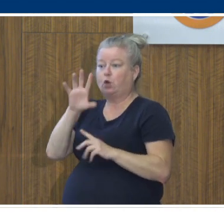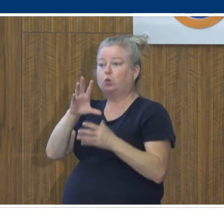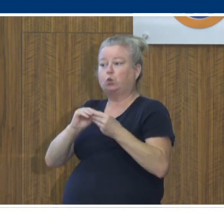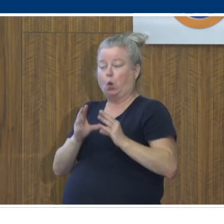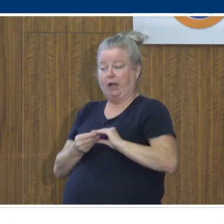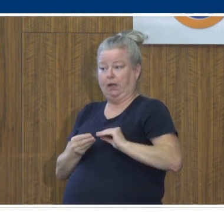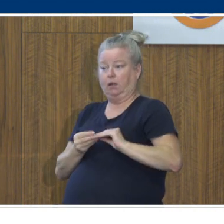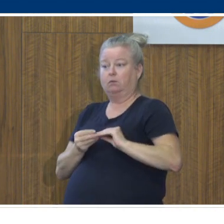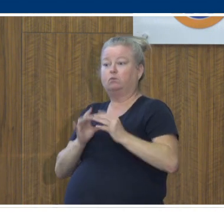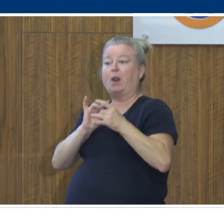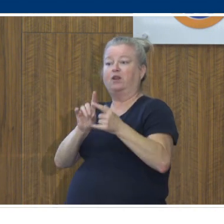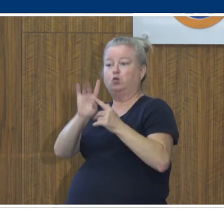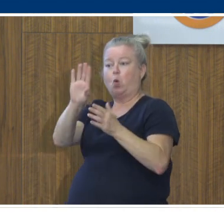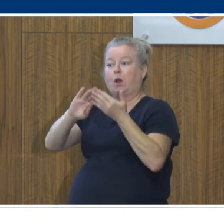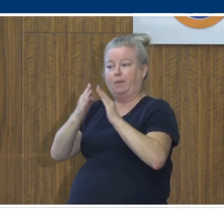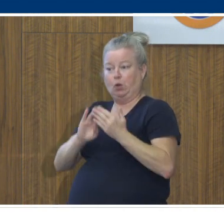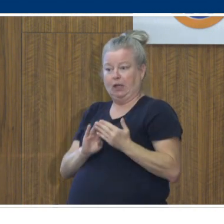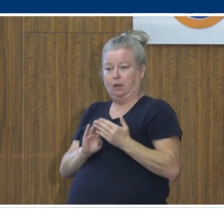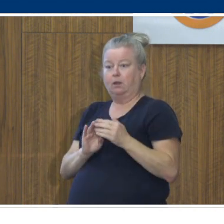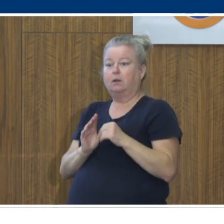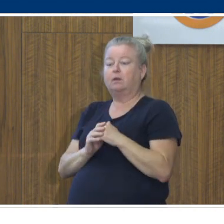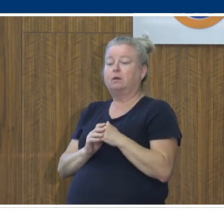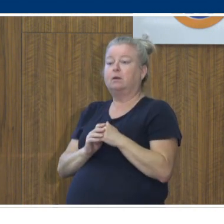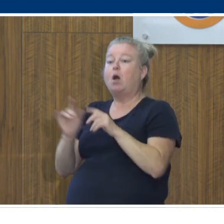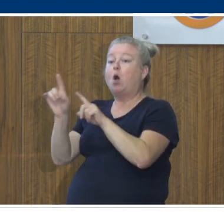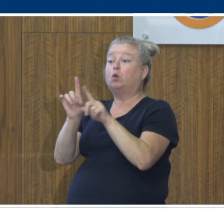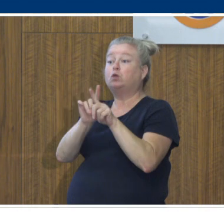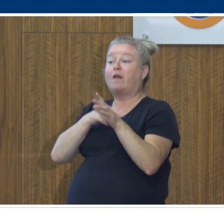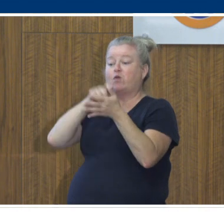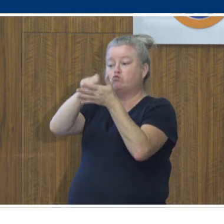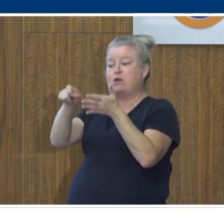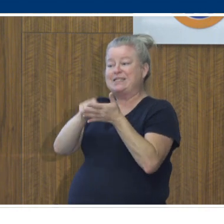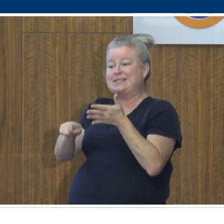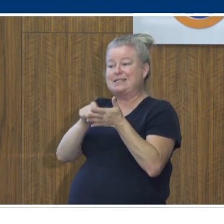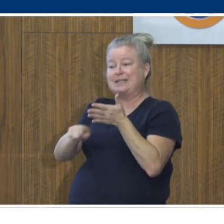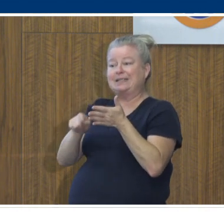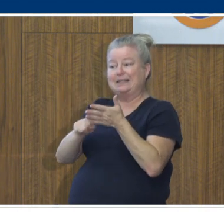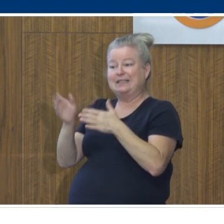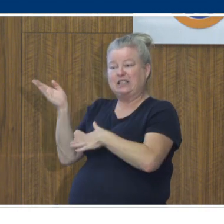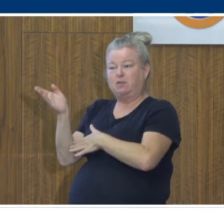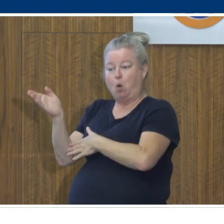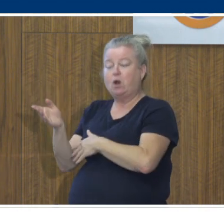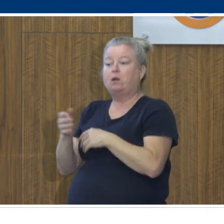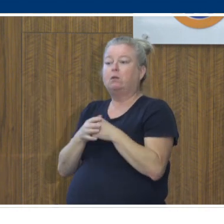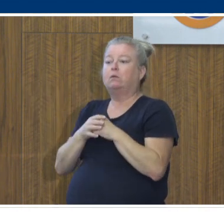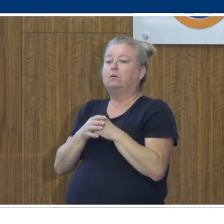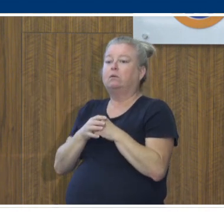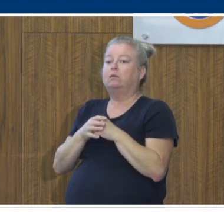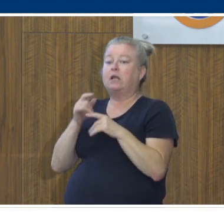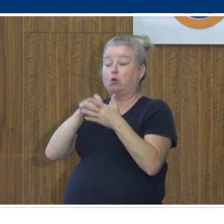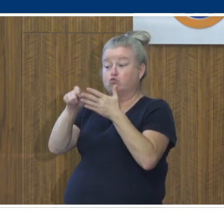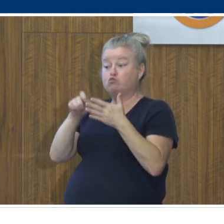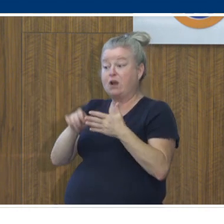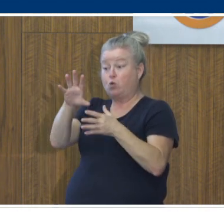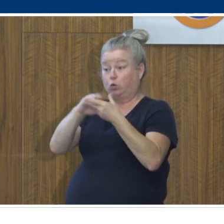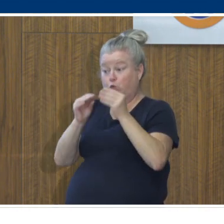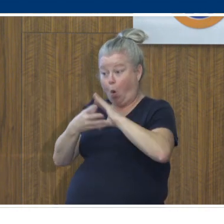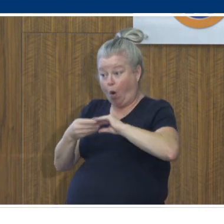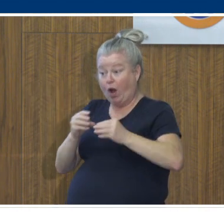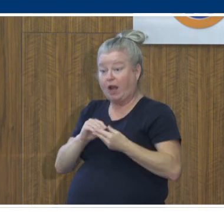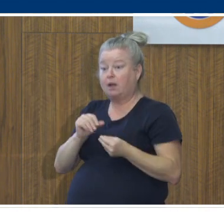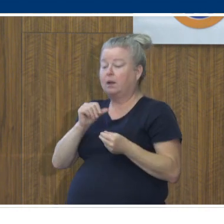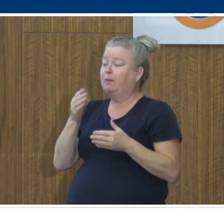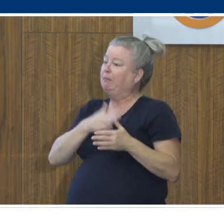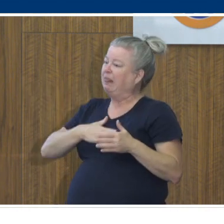your community. Two, there's written testimony. A written description can be used to tell your community's story. So please do